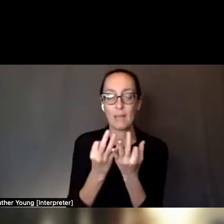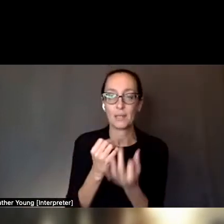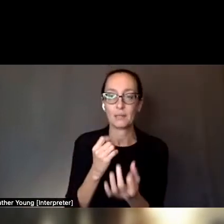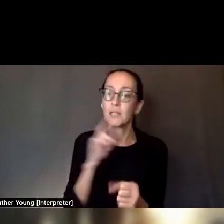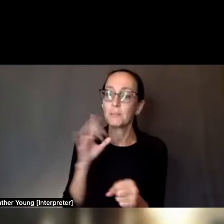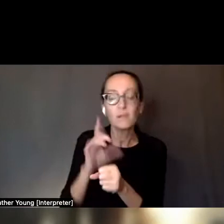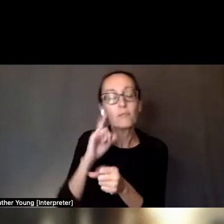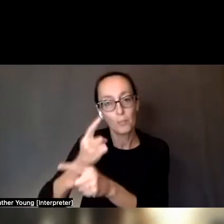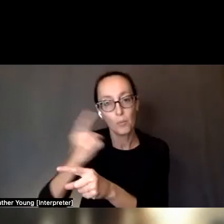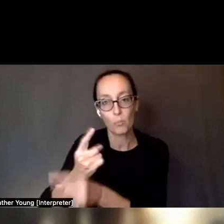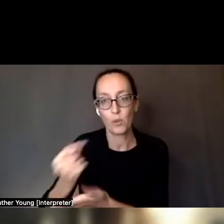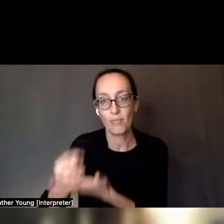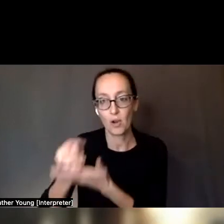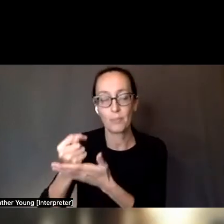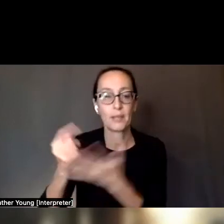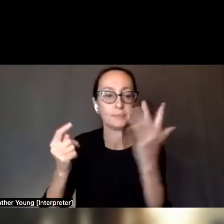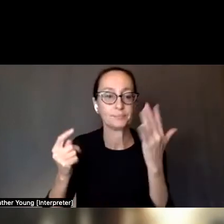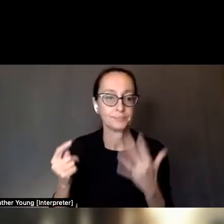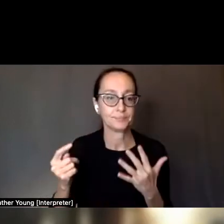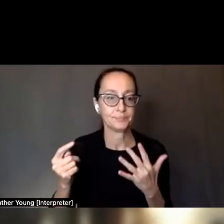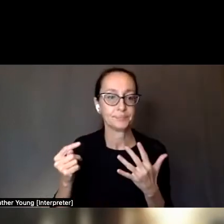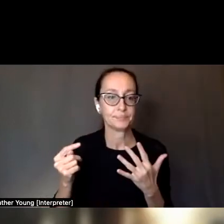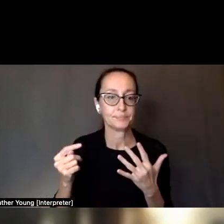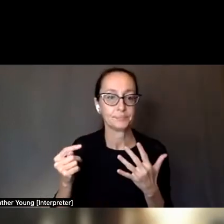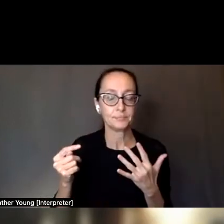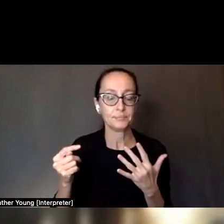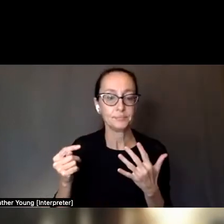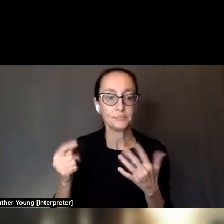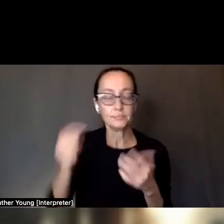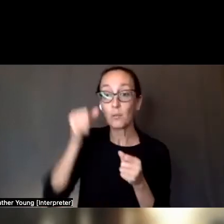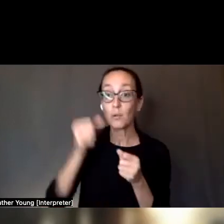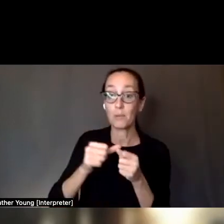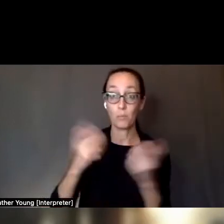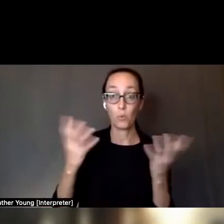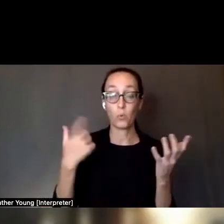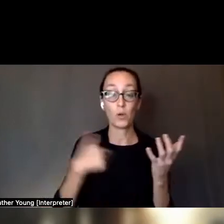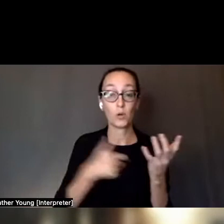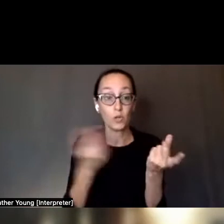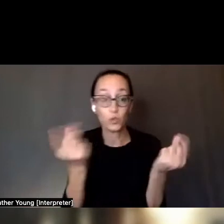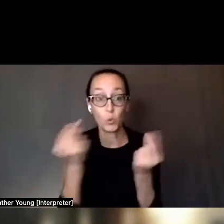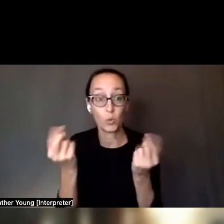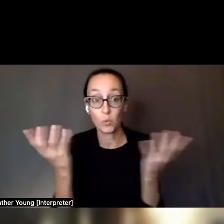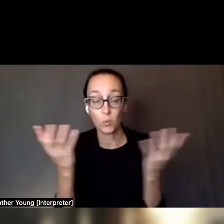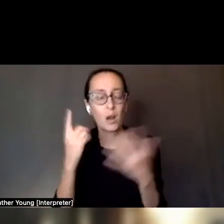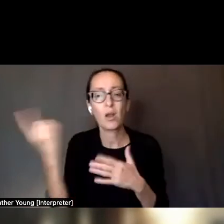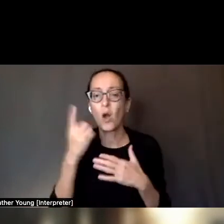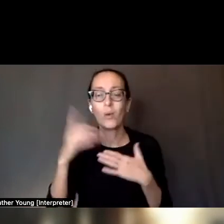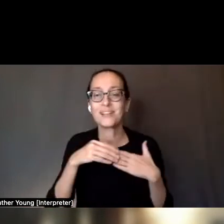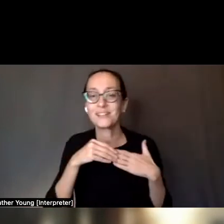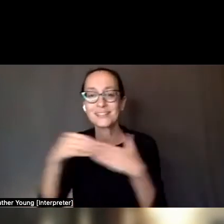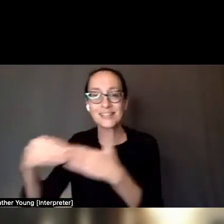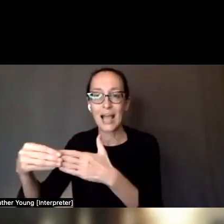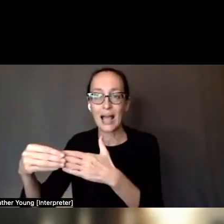therapy, and keeping in mind that what we're trying to do always is to guide clinical decision